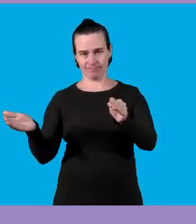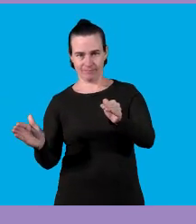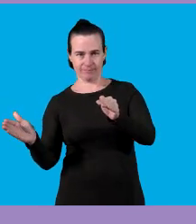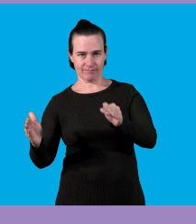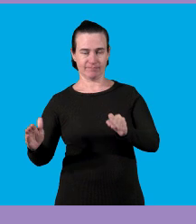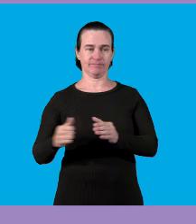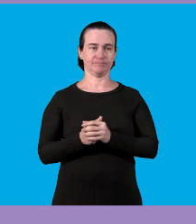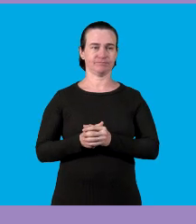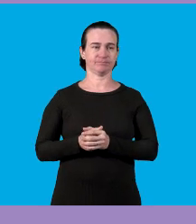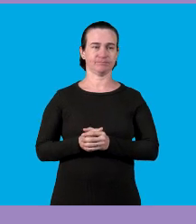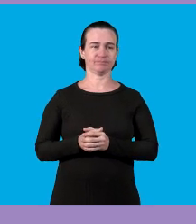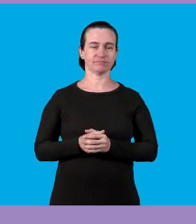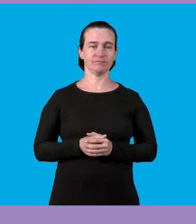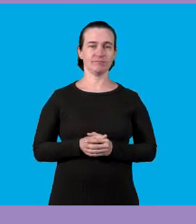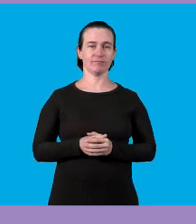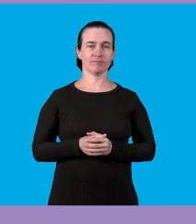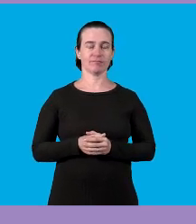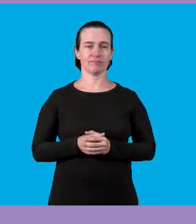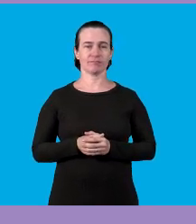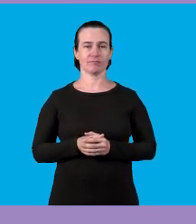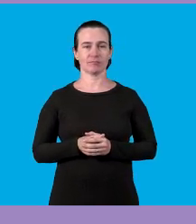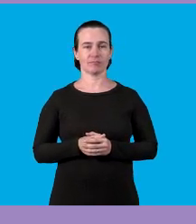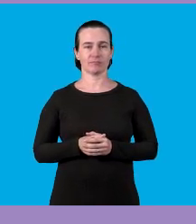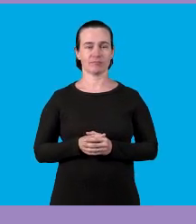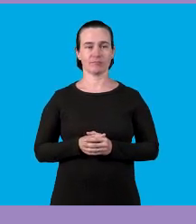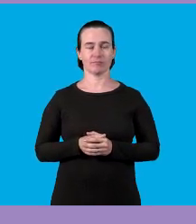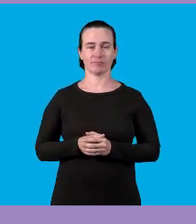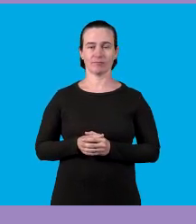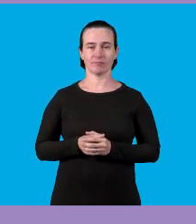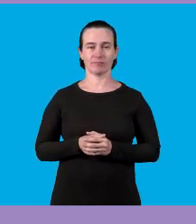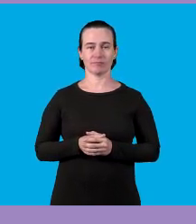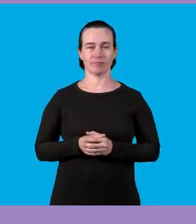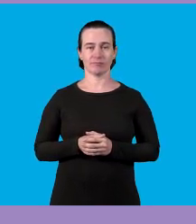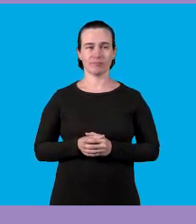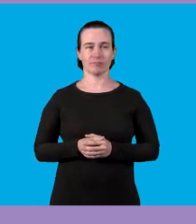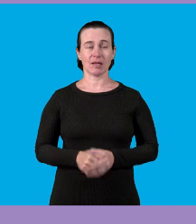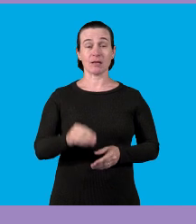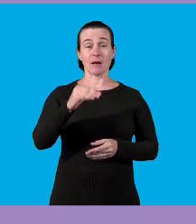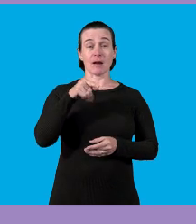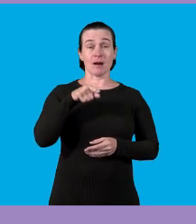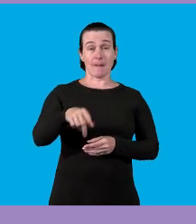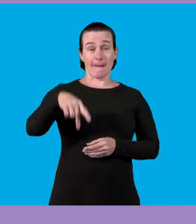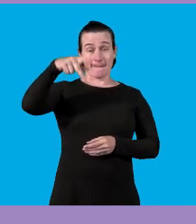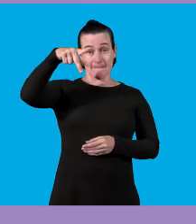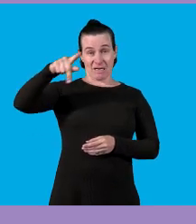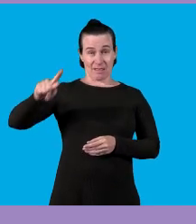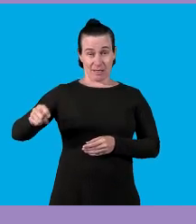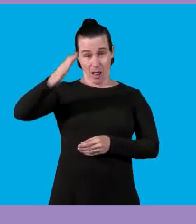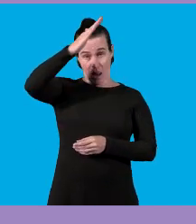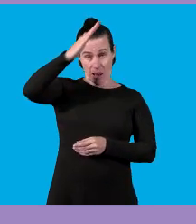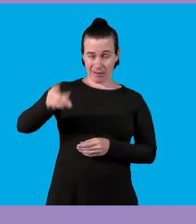to angle Q, and because line